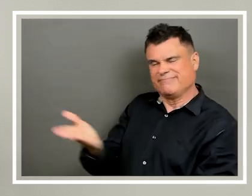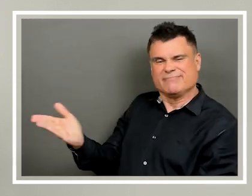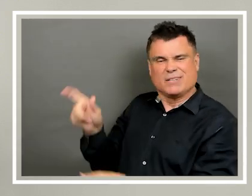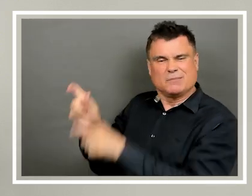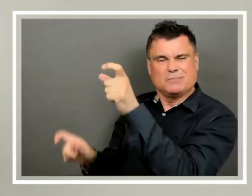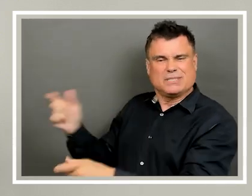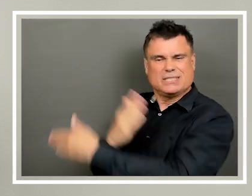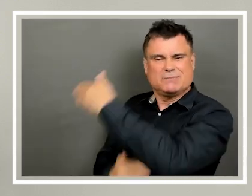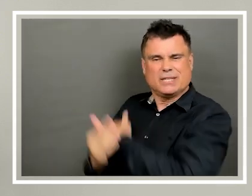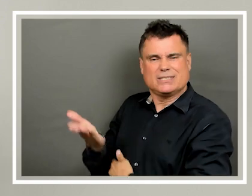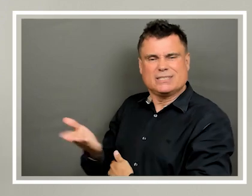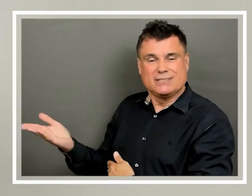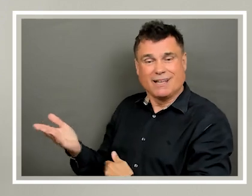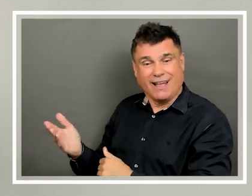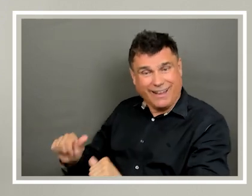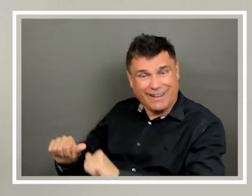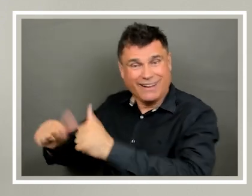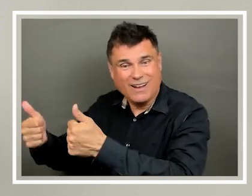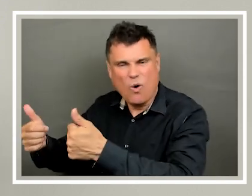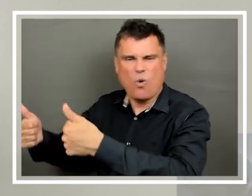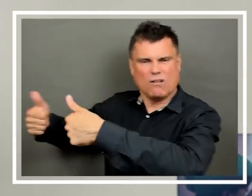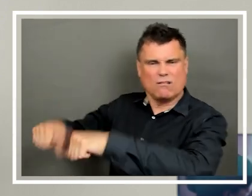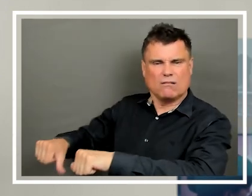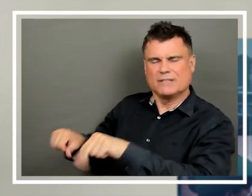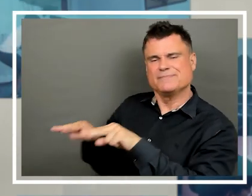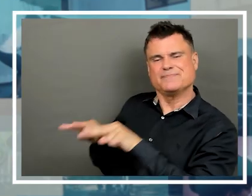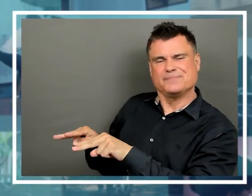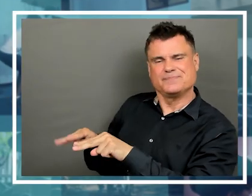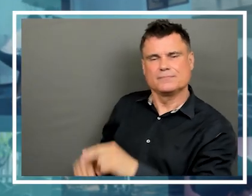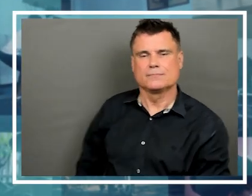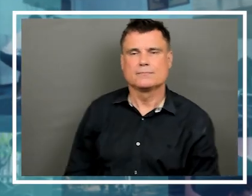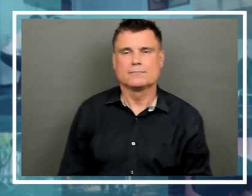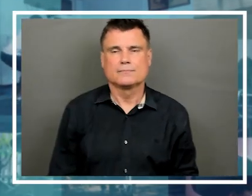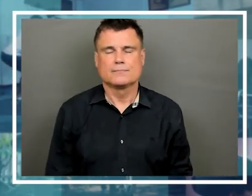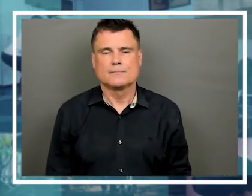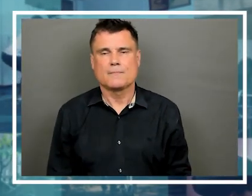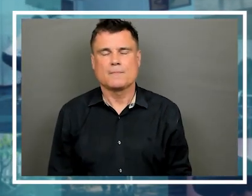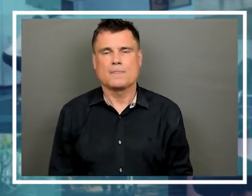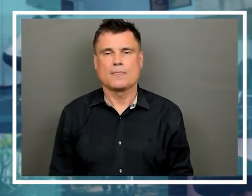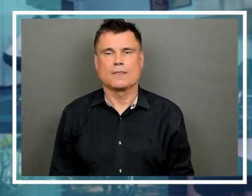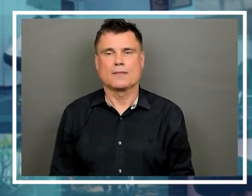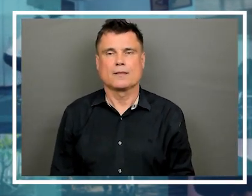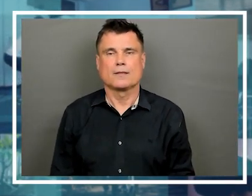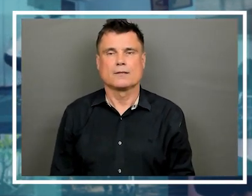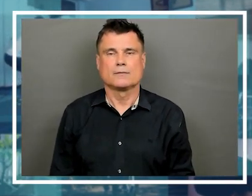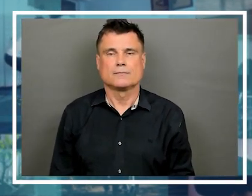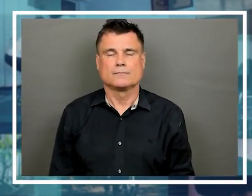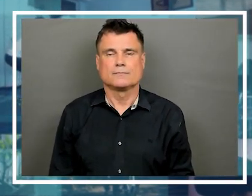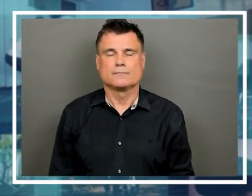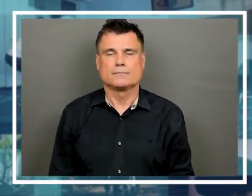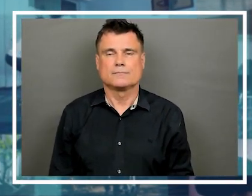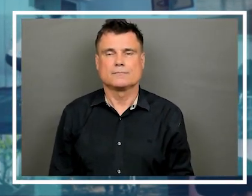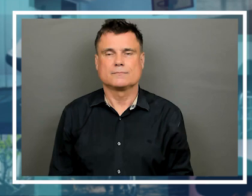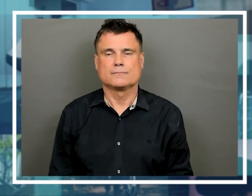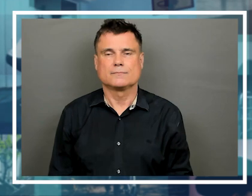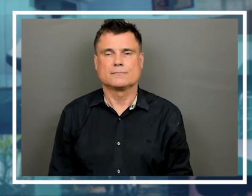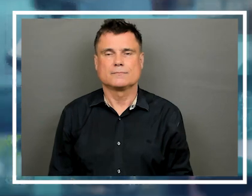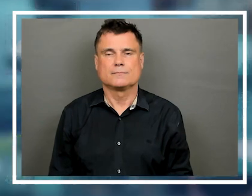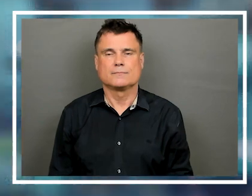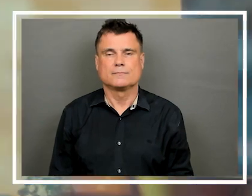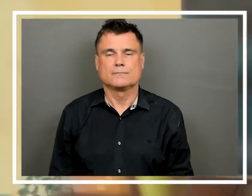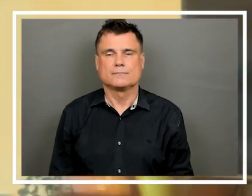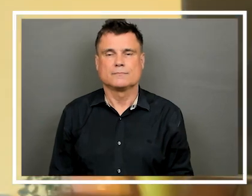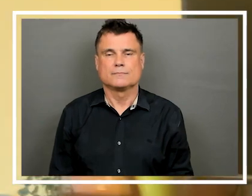with disabilities can or cannot do. Maria, 21, from Bulgaria.